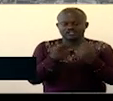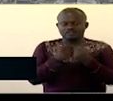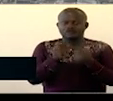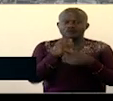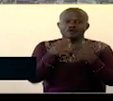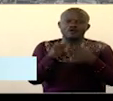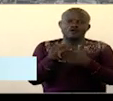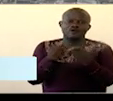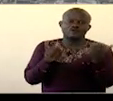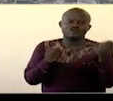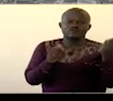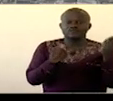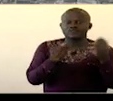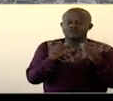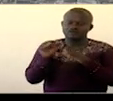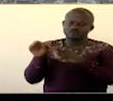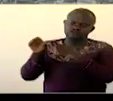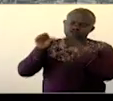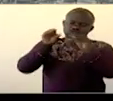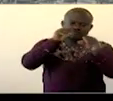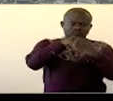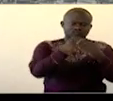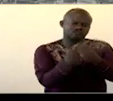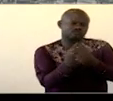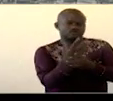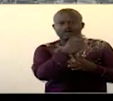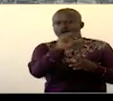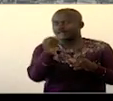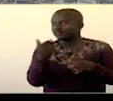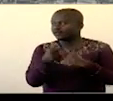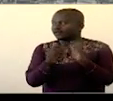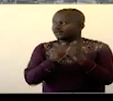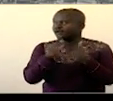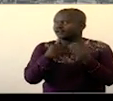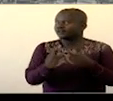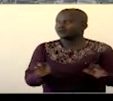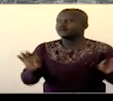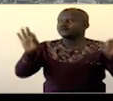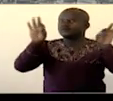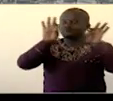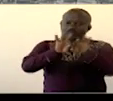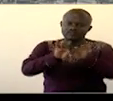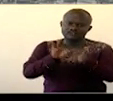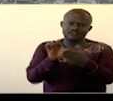of pollination, and other important